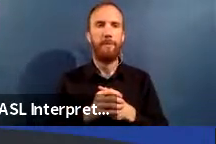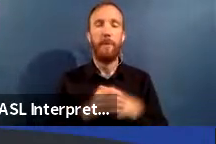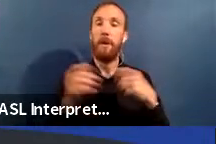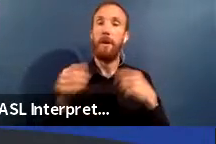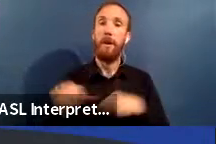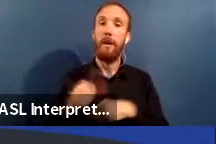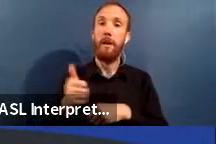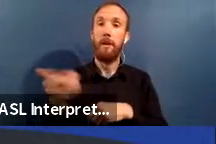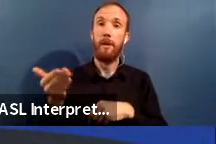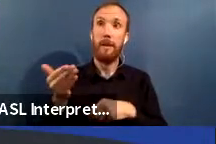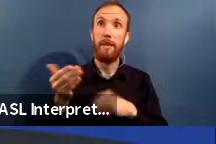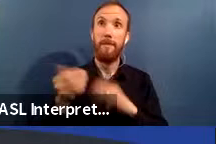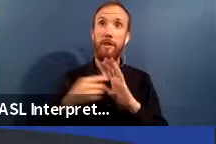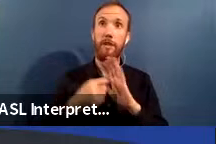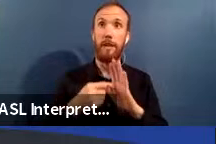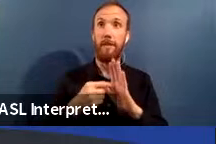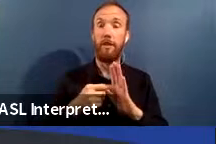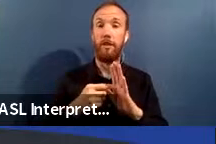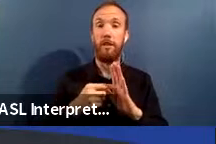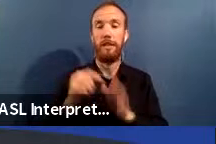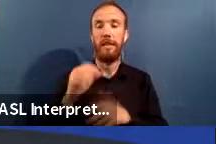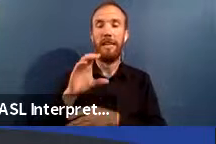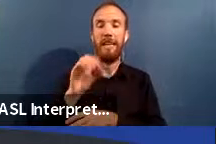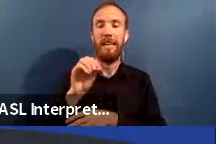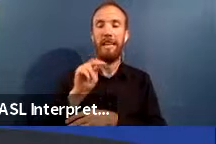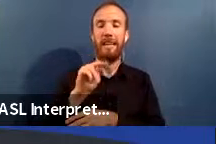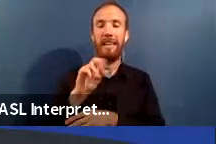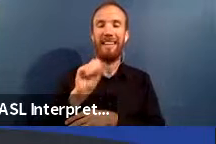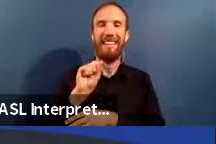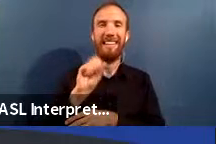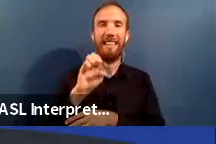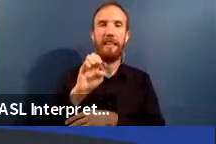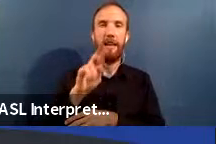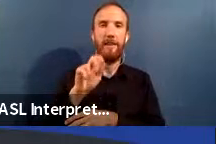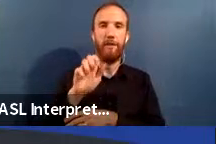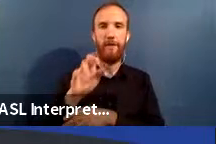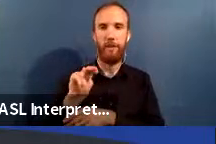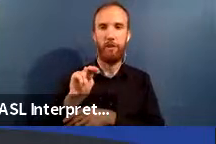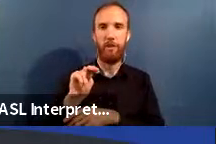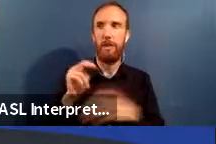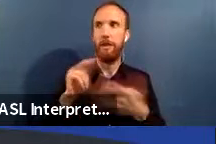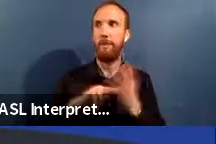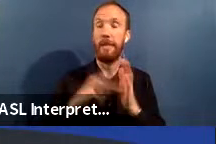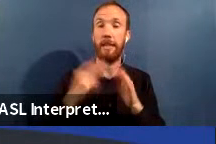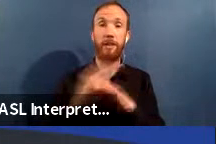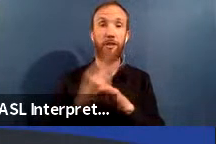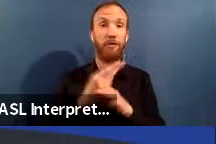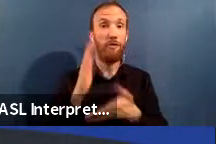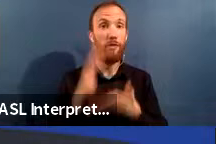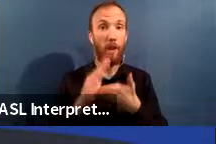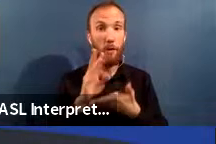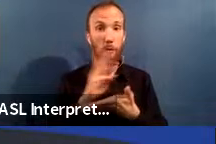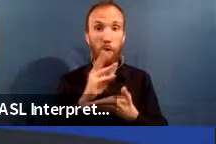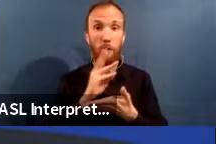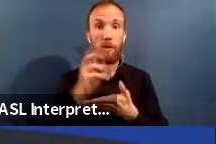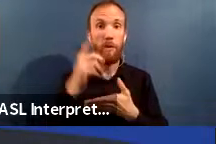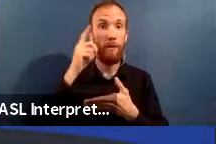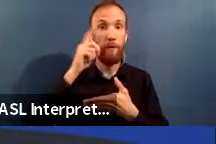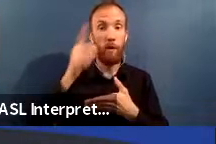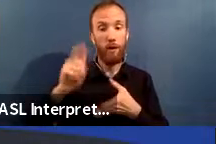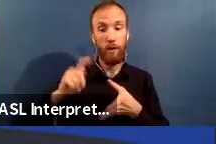project would be conservation. So we could utilize low-flow pressure-assisted toilets to reduce water usage